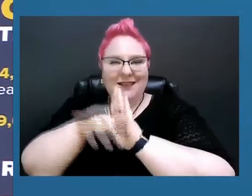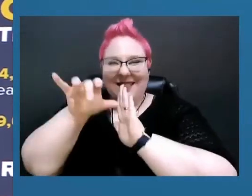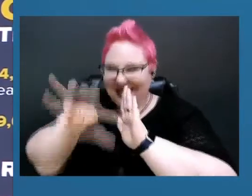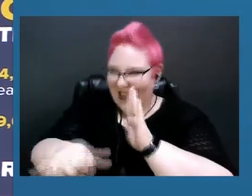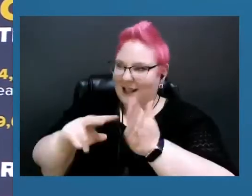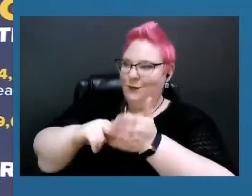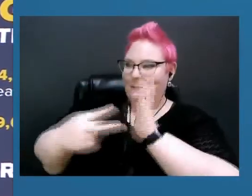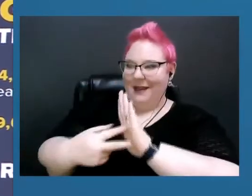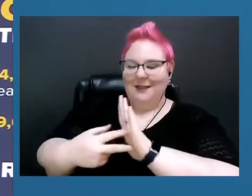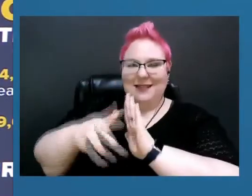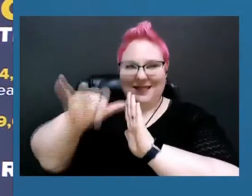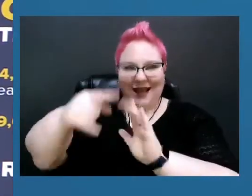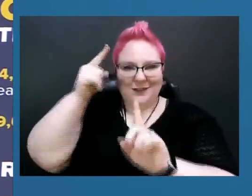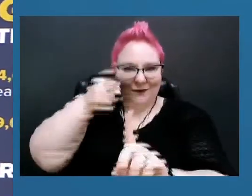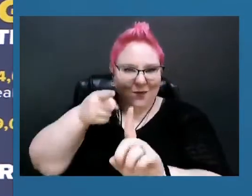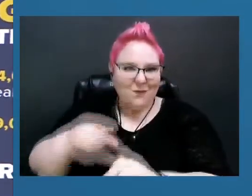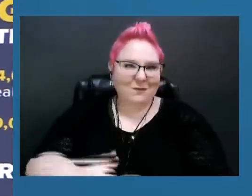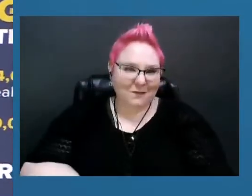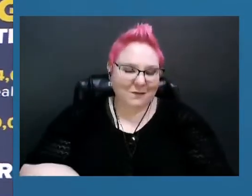New York State.